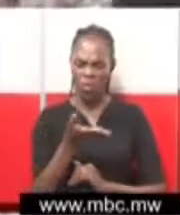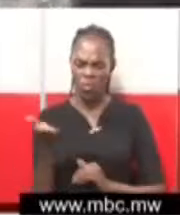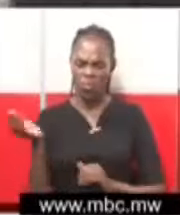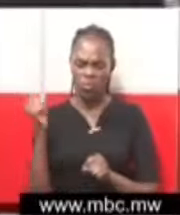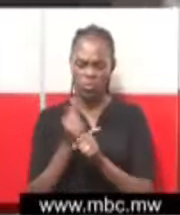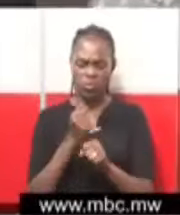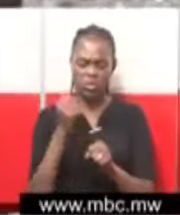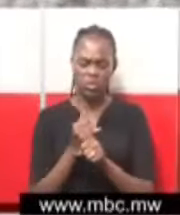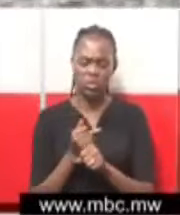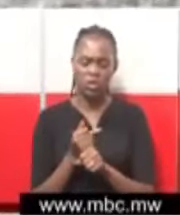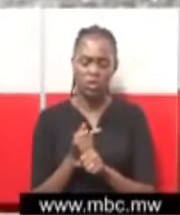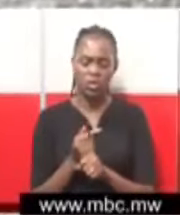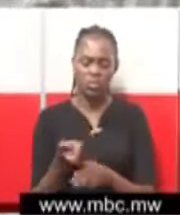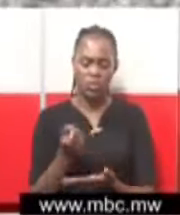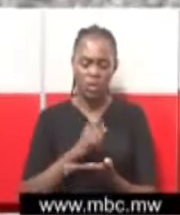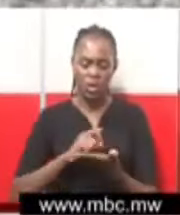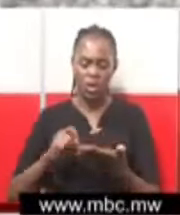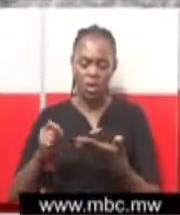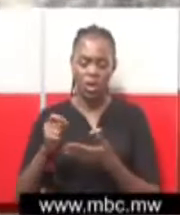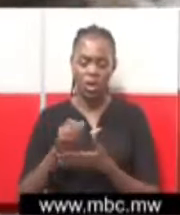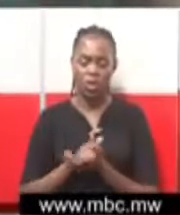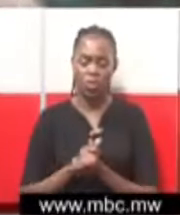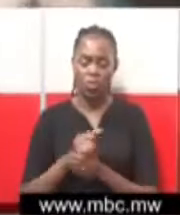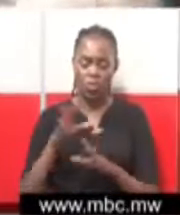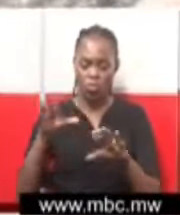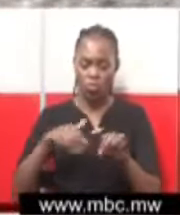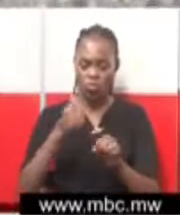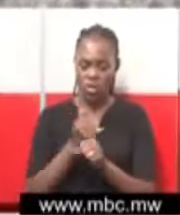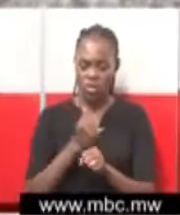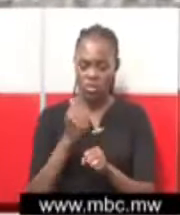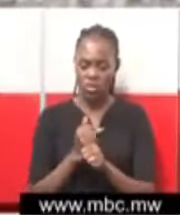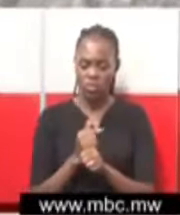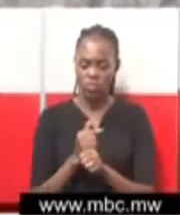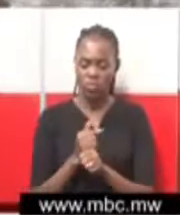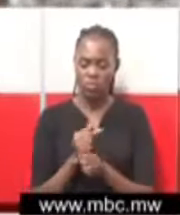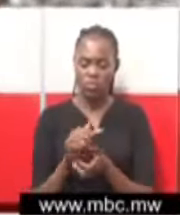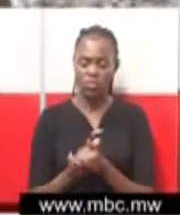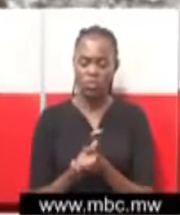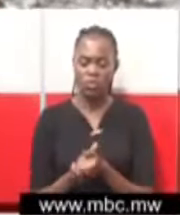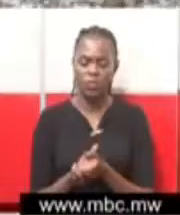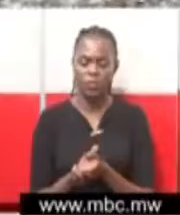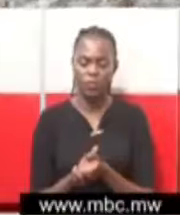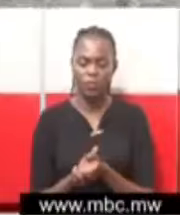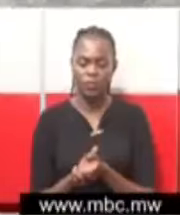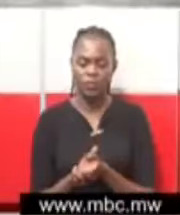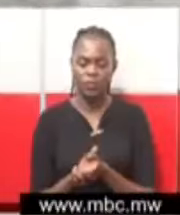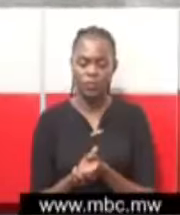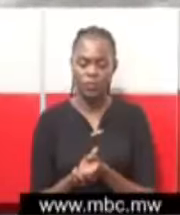out by registered contractors and consultants. When the council visited this